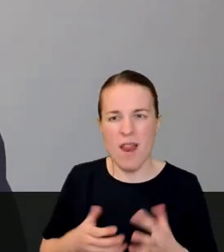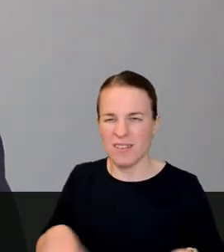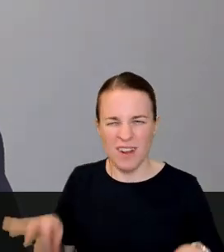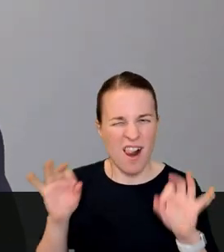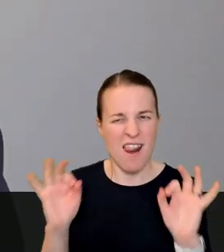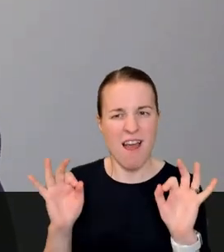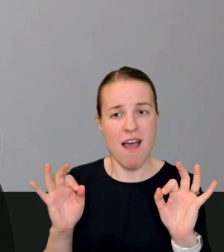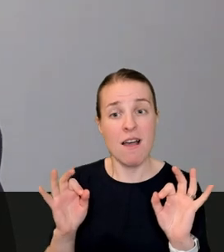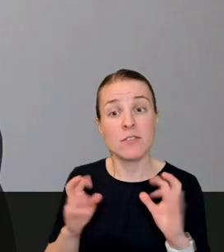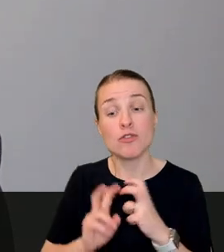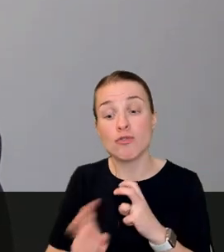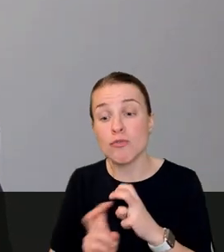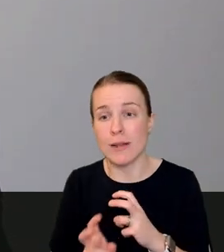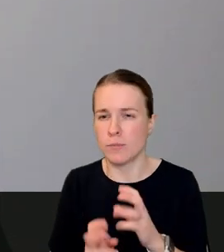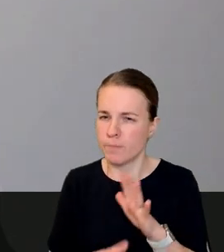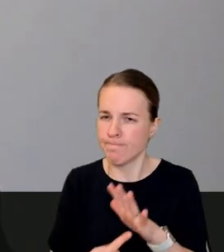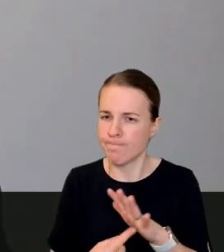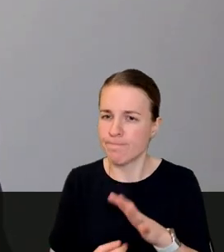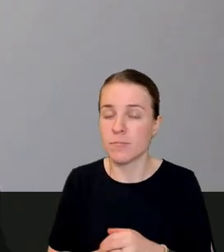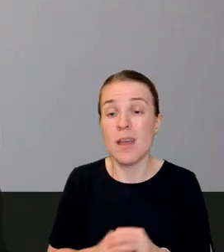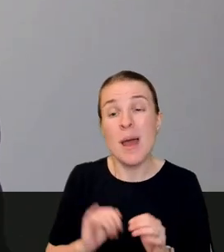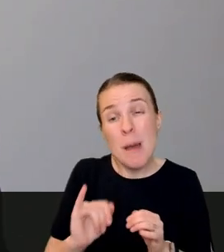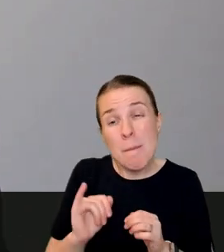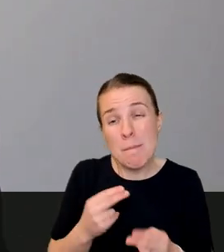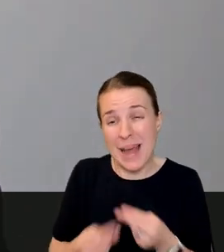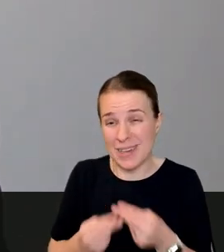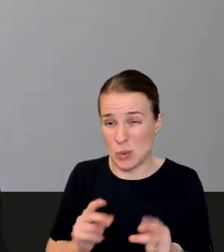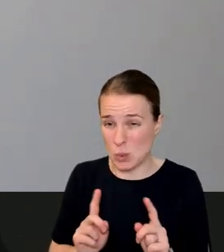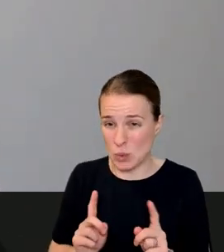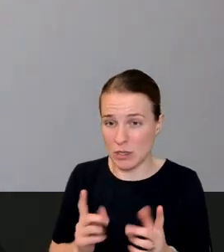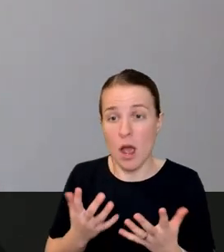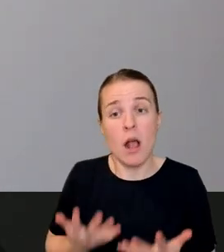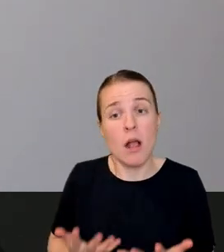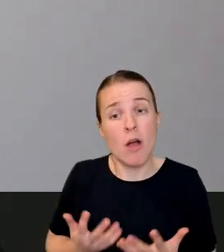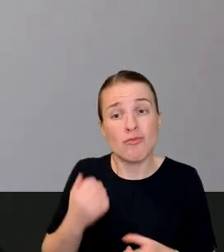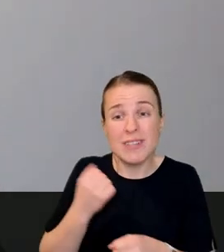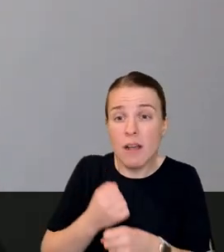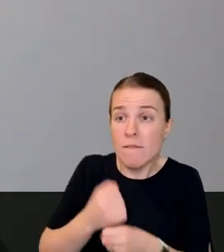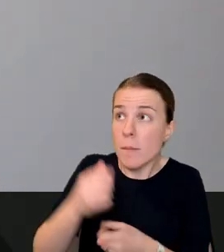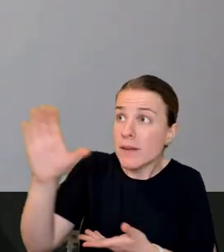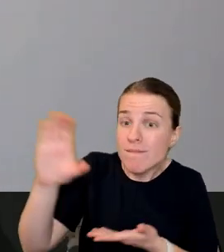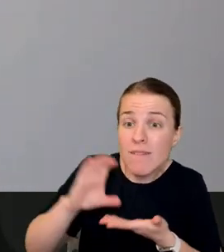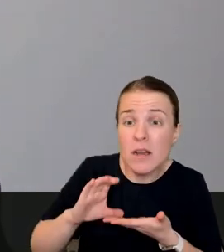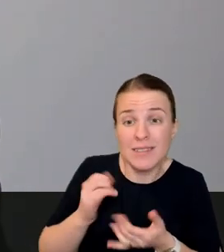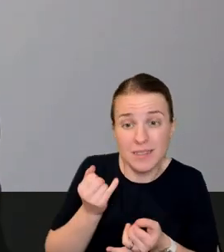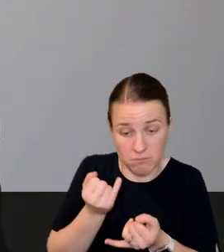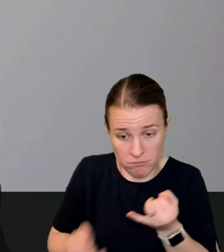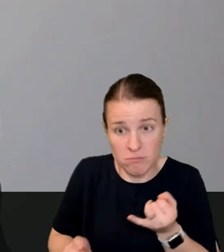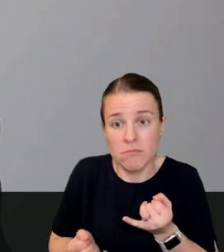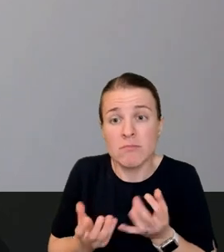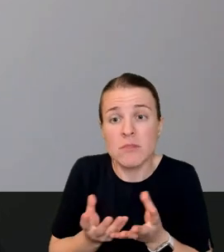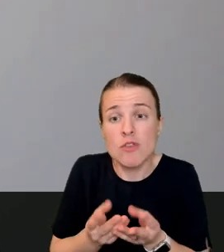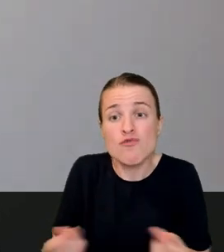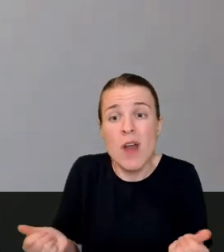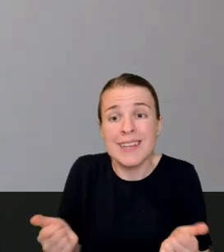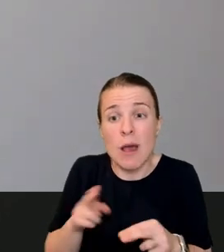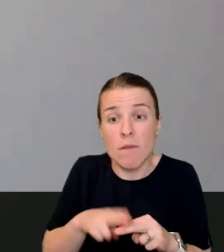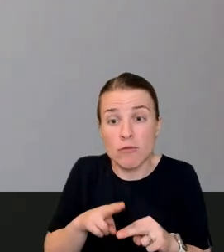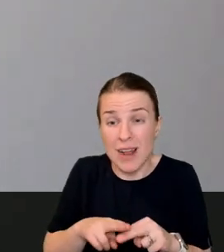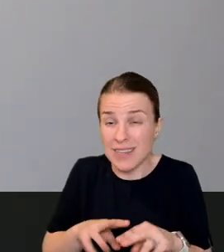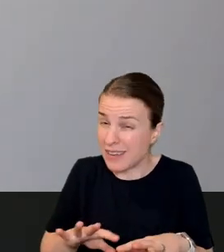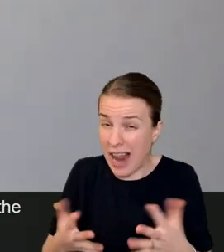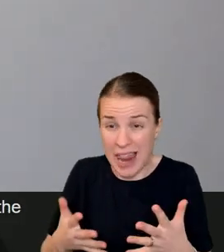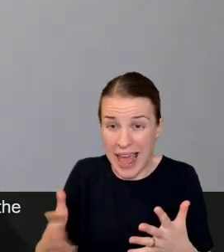authority. The bad news is our current funding deal with the government runs out this Friday. Unless the government gives us a